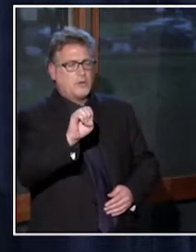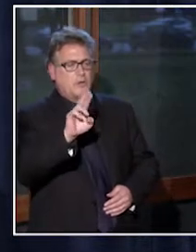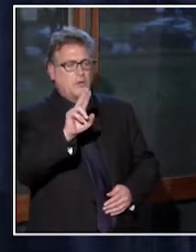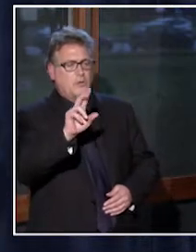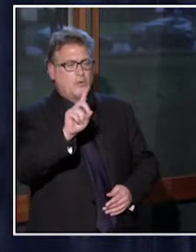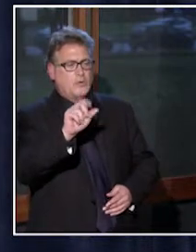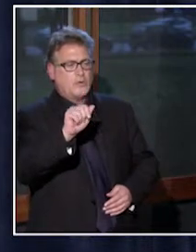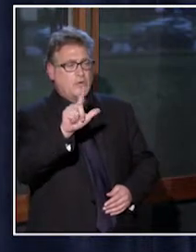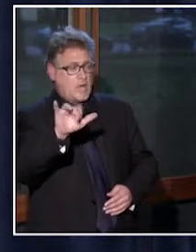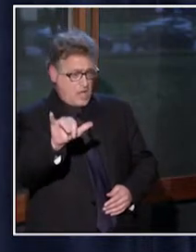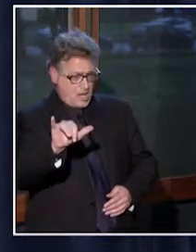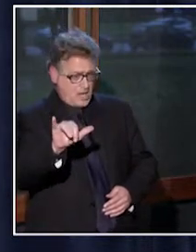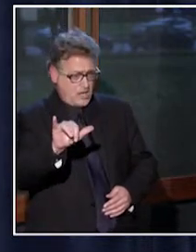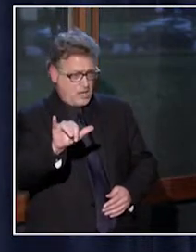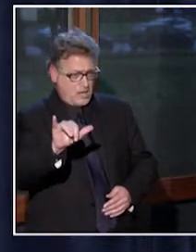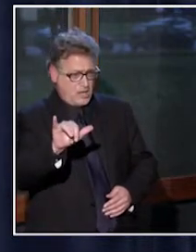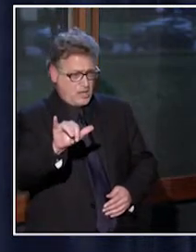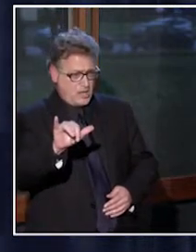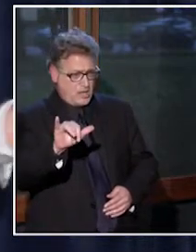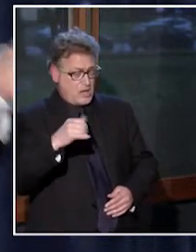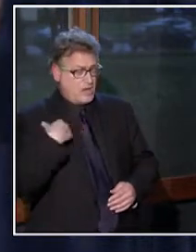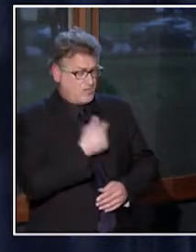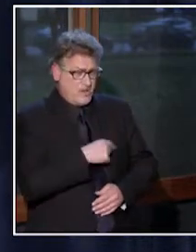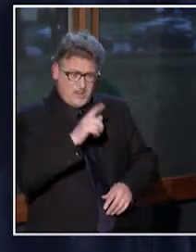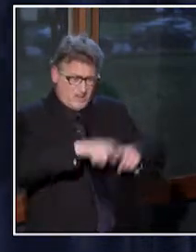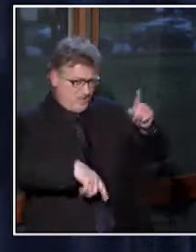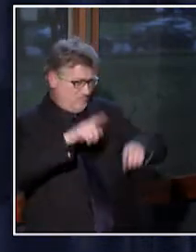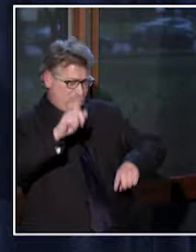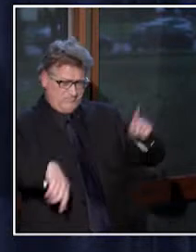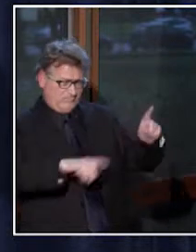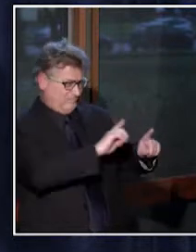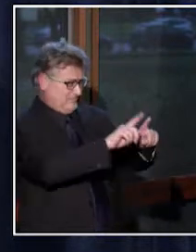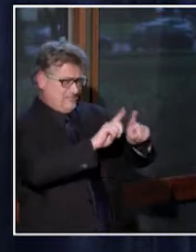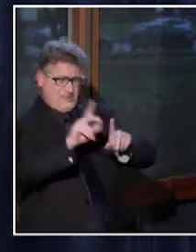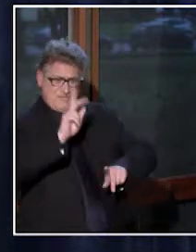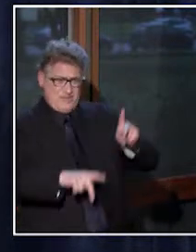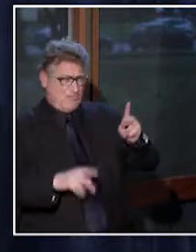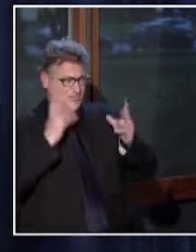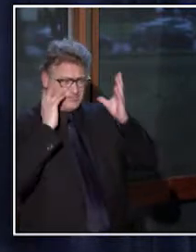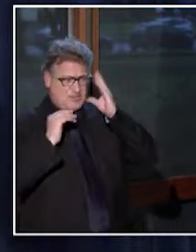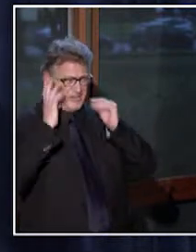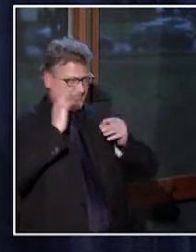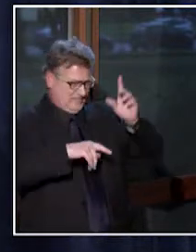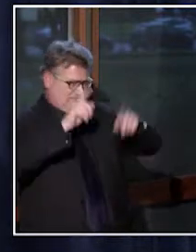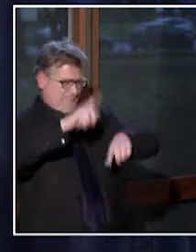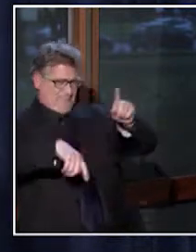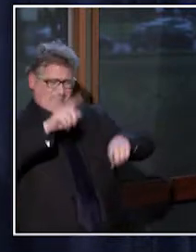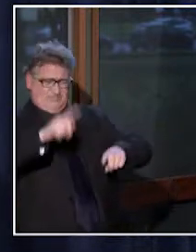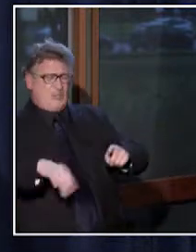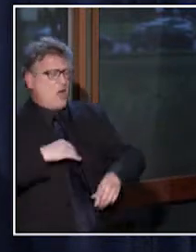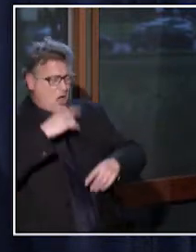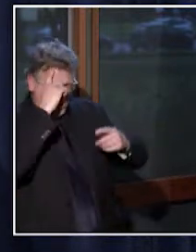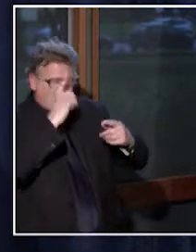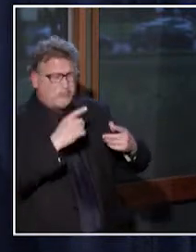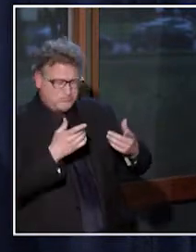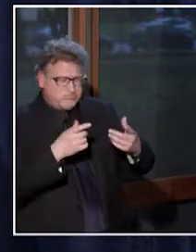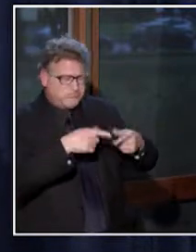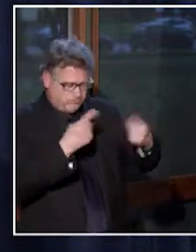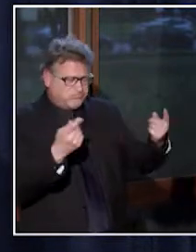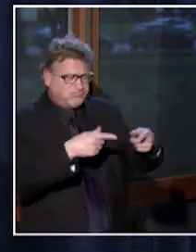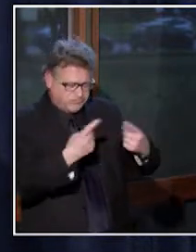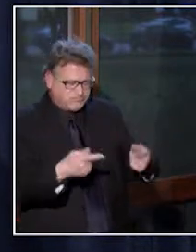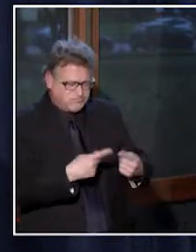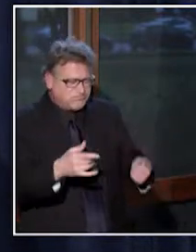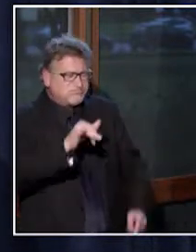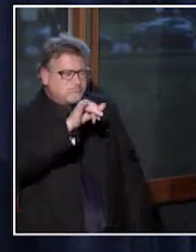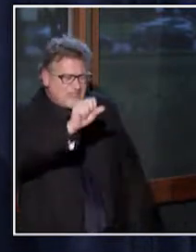people. We have different experiences. We bring different things to the table. We disagree. We disagree often, but